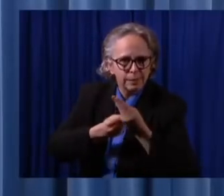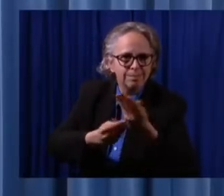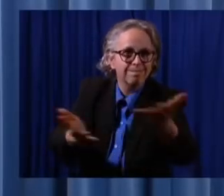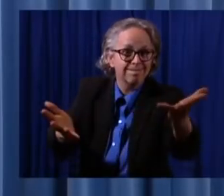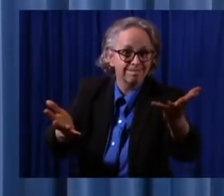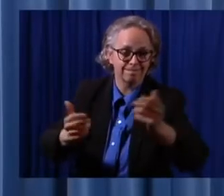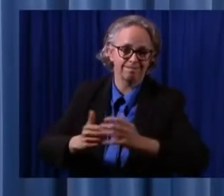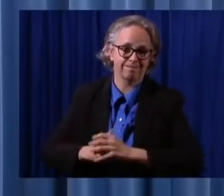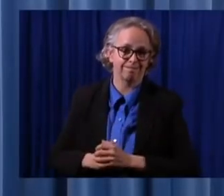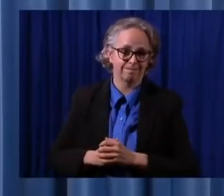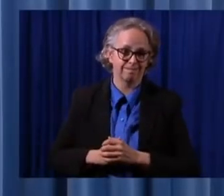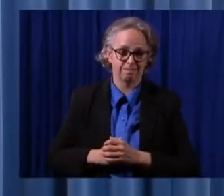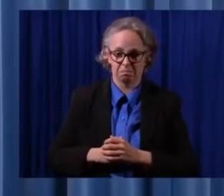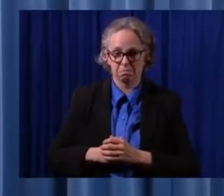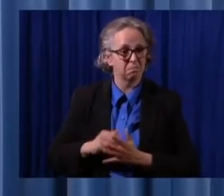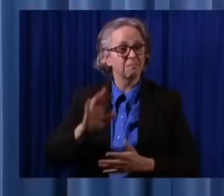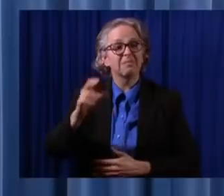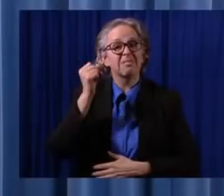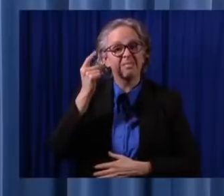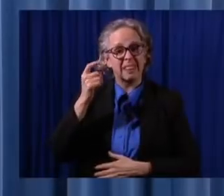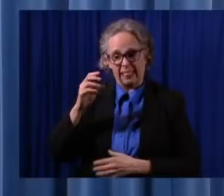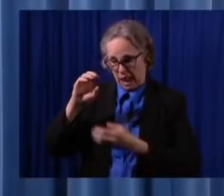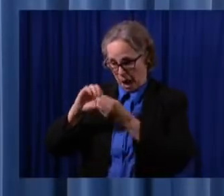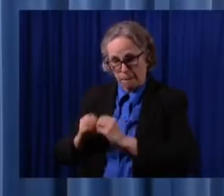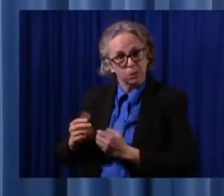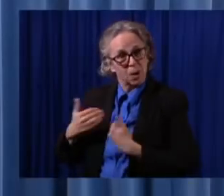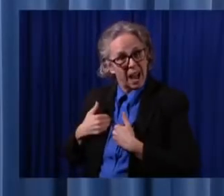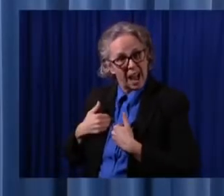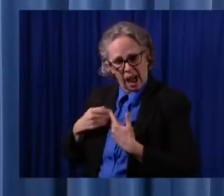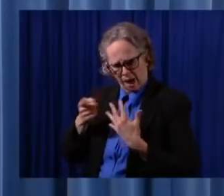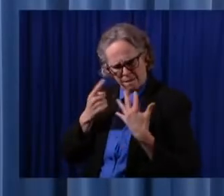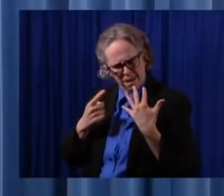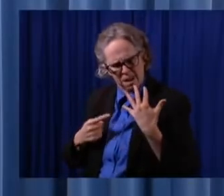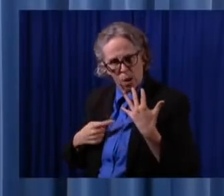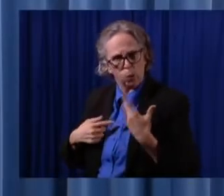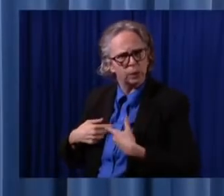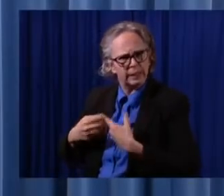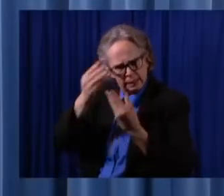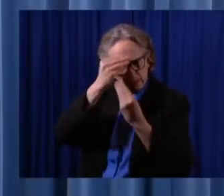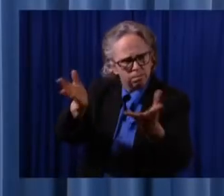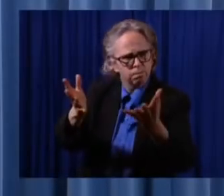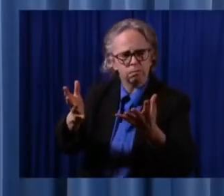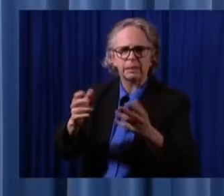data we know, and we're going to continue to try to do that.